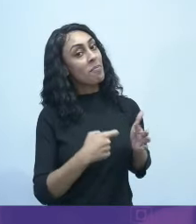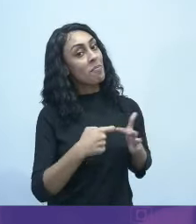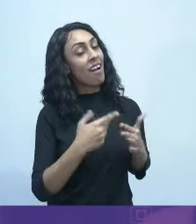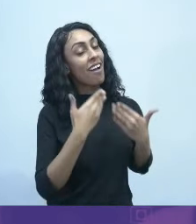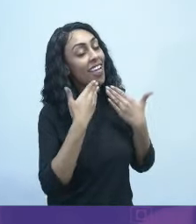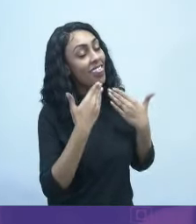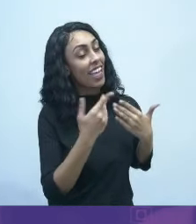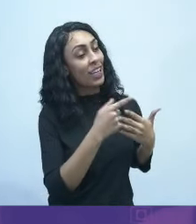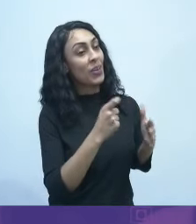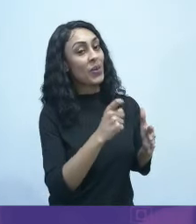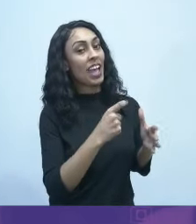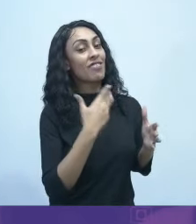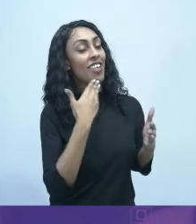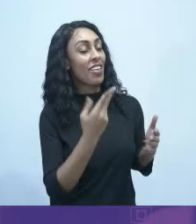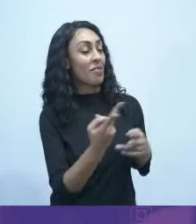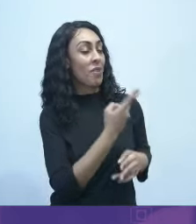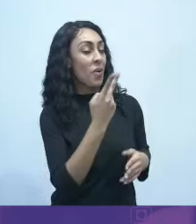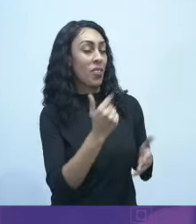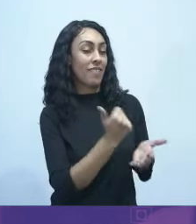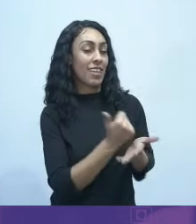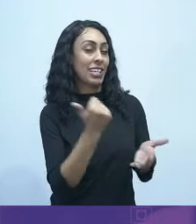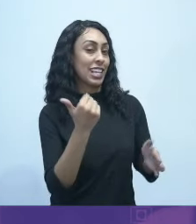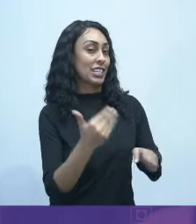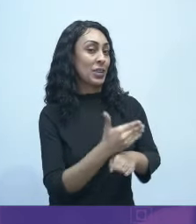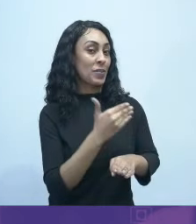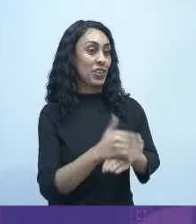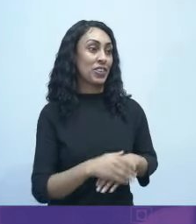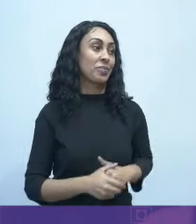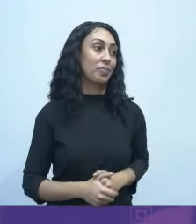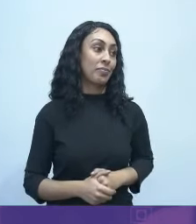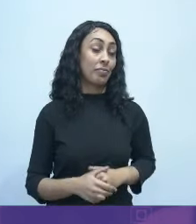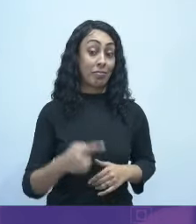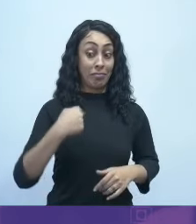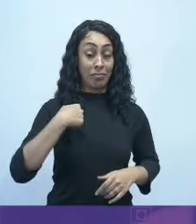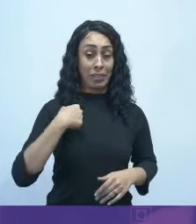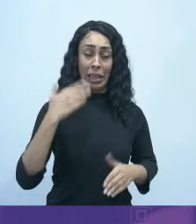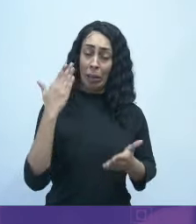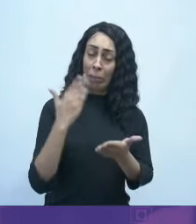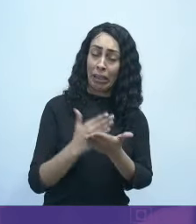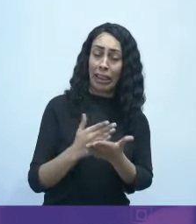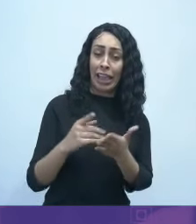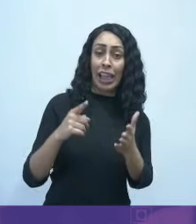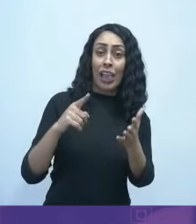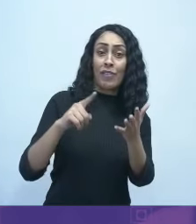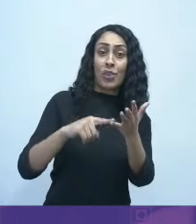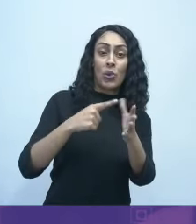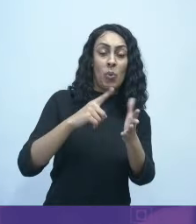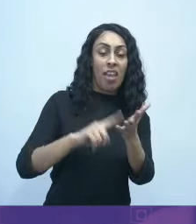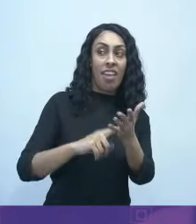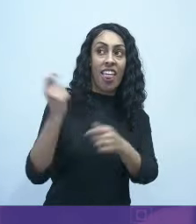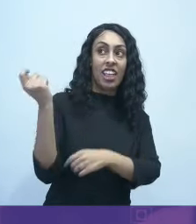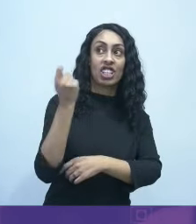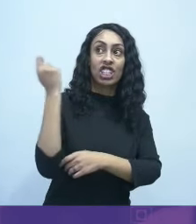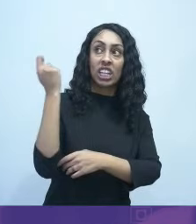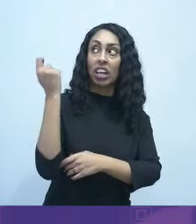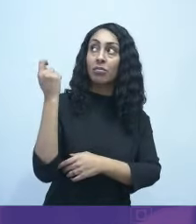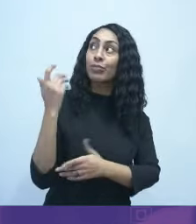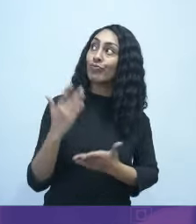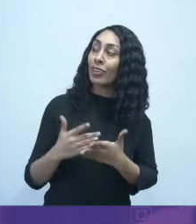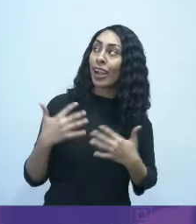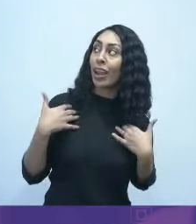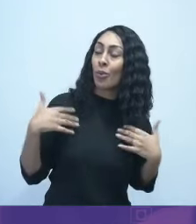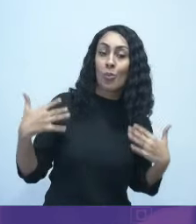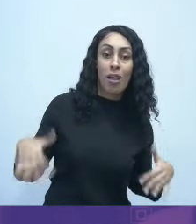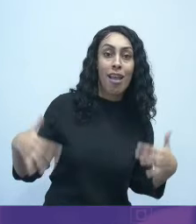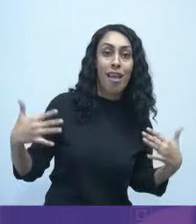fantastic work at UL. Thank you very much for joining us. I believe UAL's achievements here are really impressive.